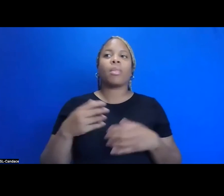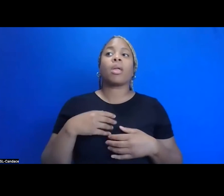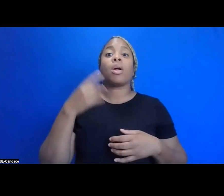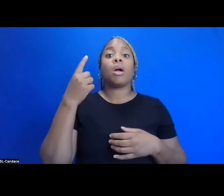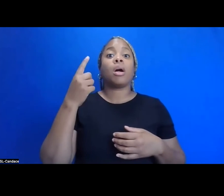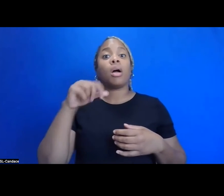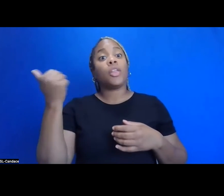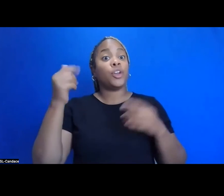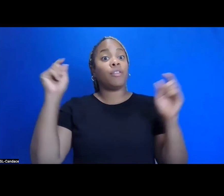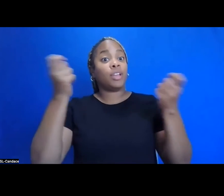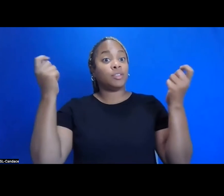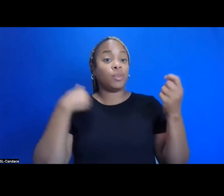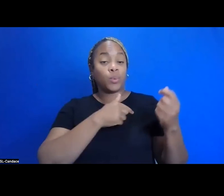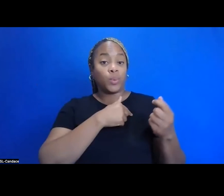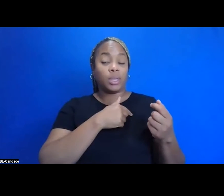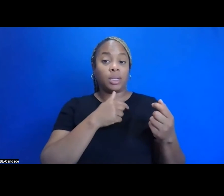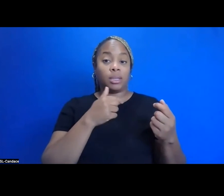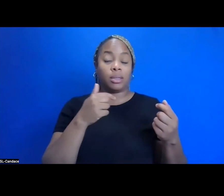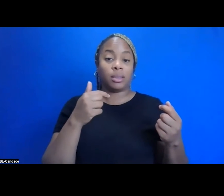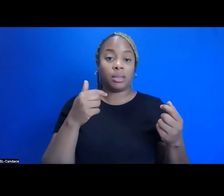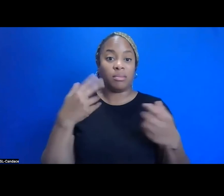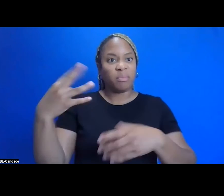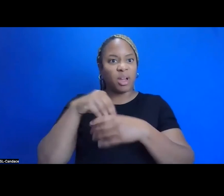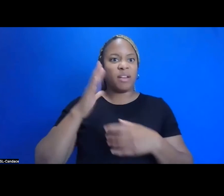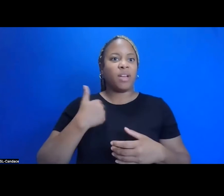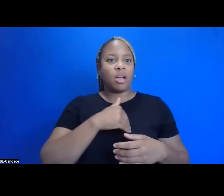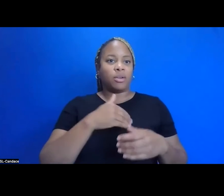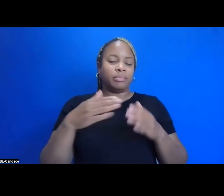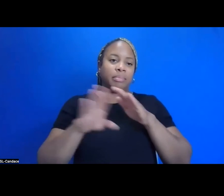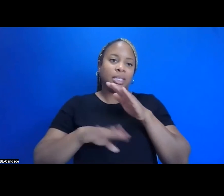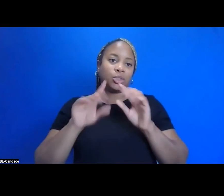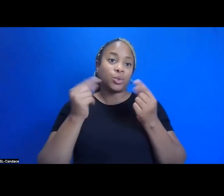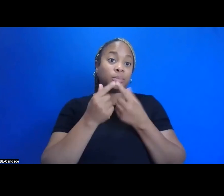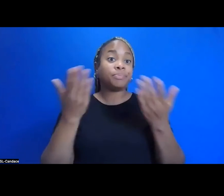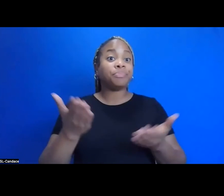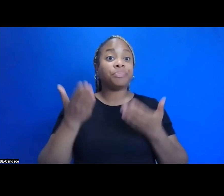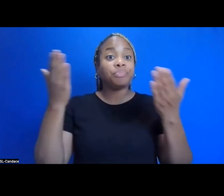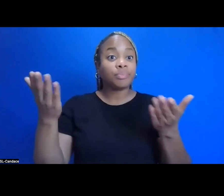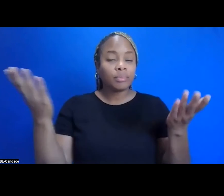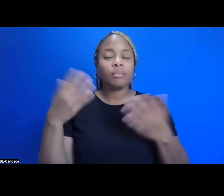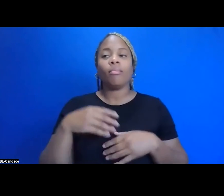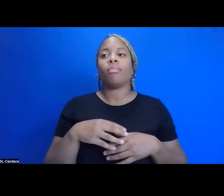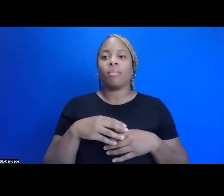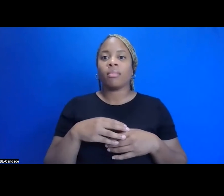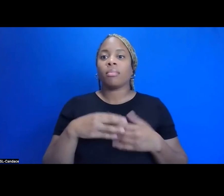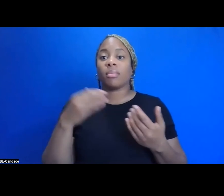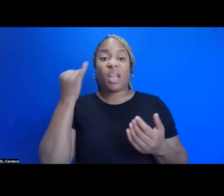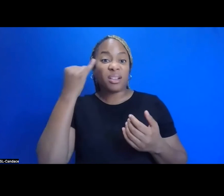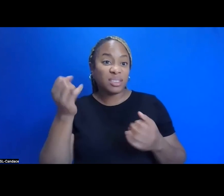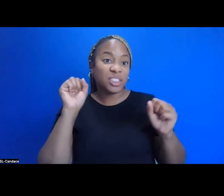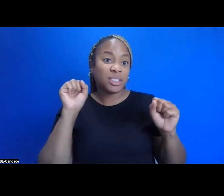another festival that we kind of that was part of our basic group had suggested that it would be an idea that they would